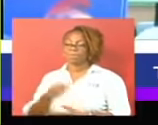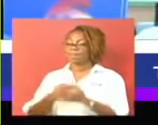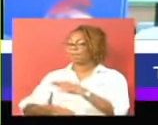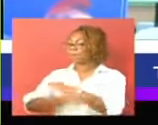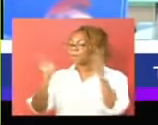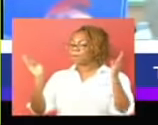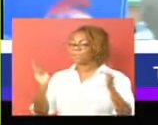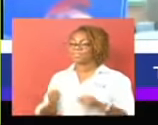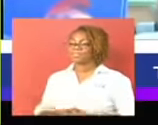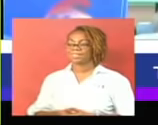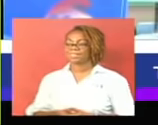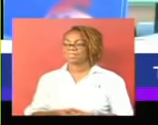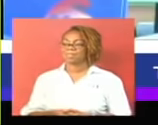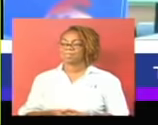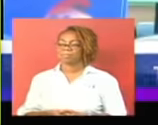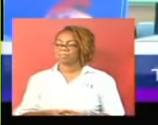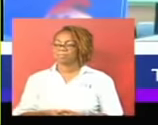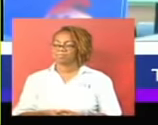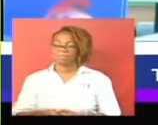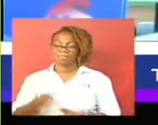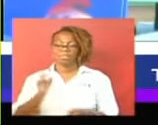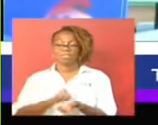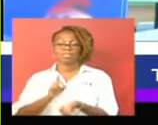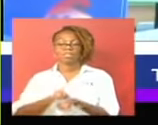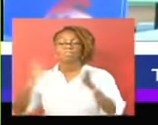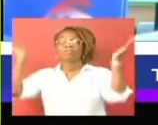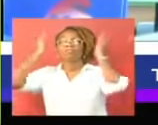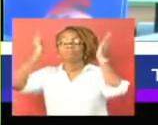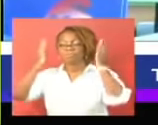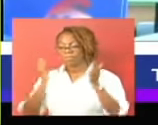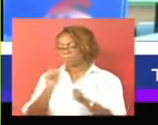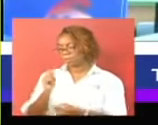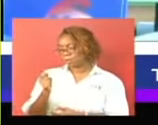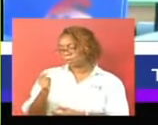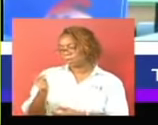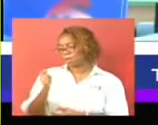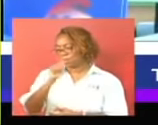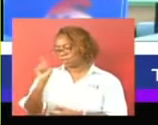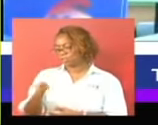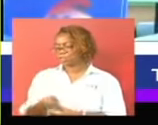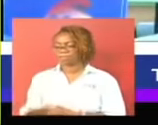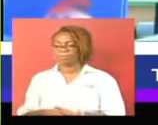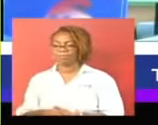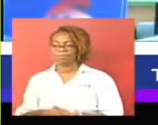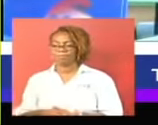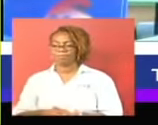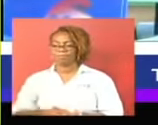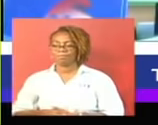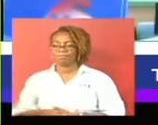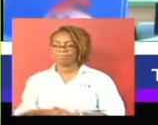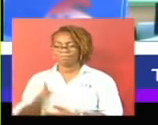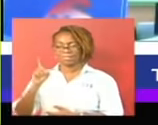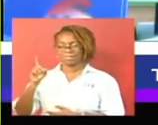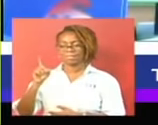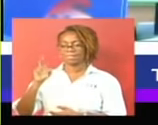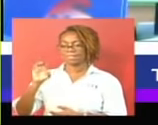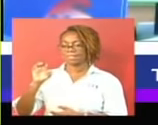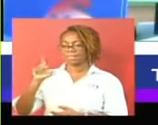from TV6. Dr. Hines, just a quick question, two quick questions. What makes the Delta variant